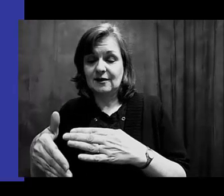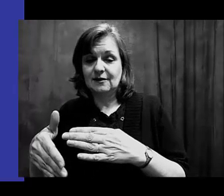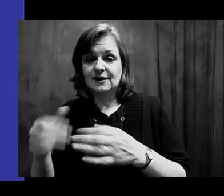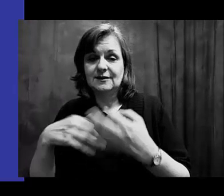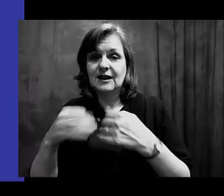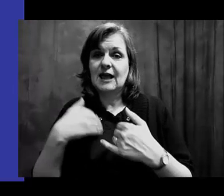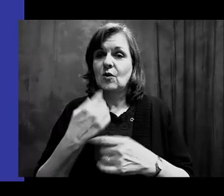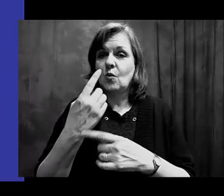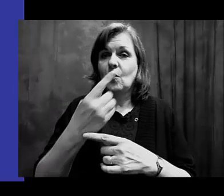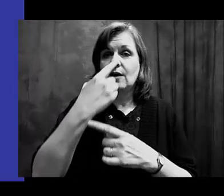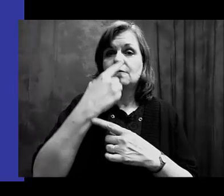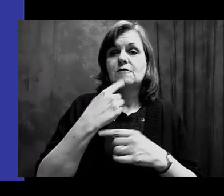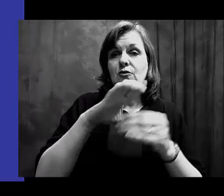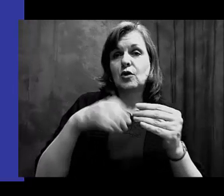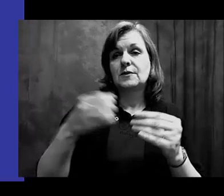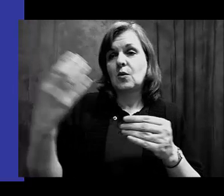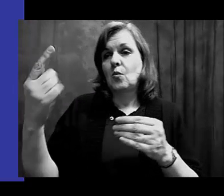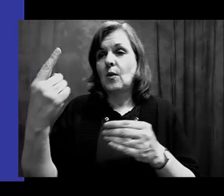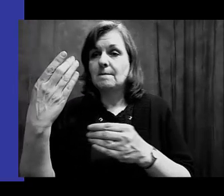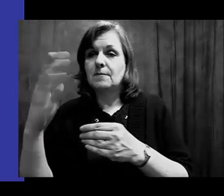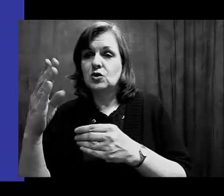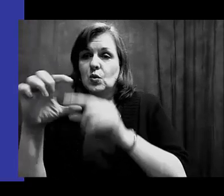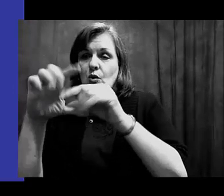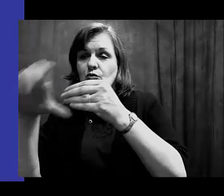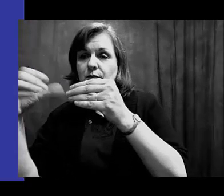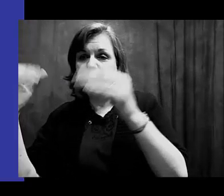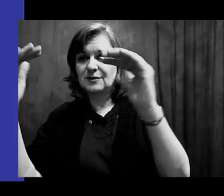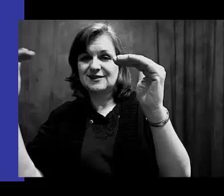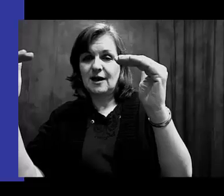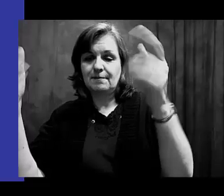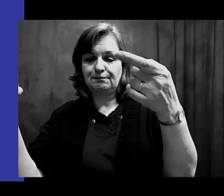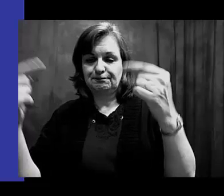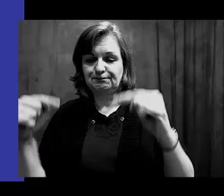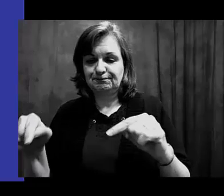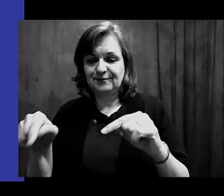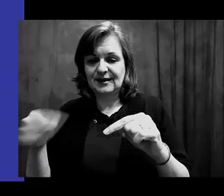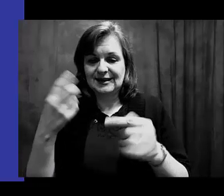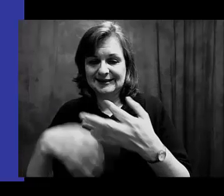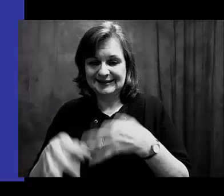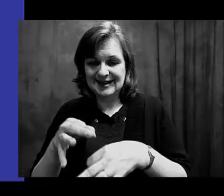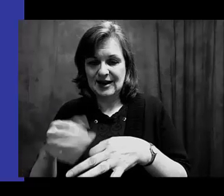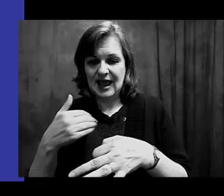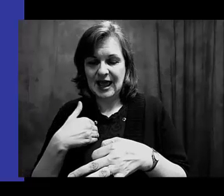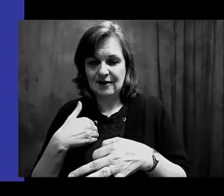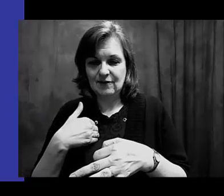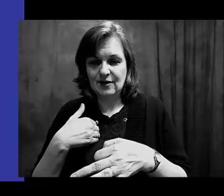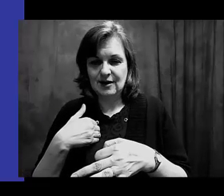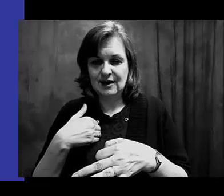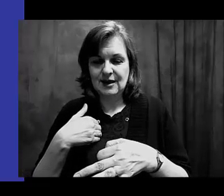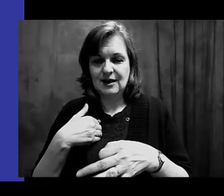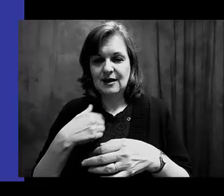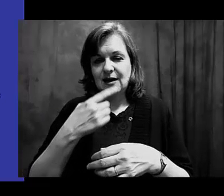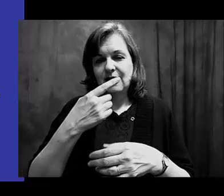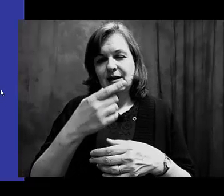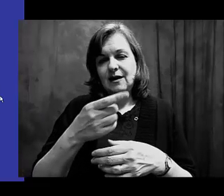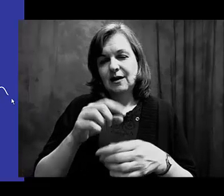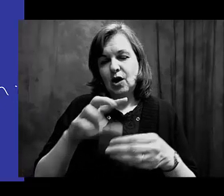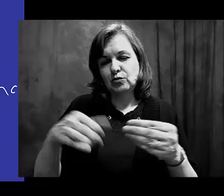one red chromosome, one blue chromosome as I did before, I now have this mixing of